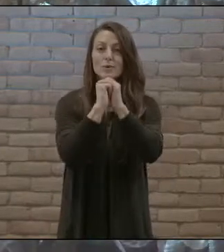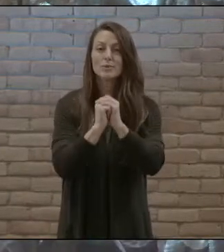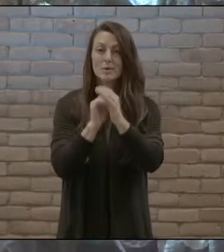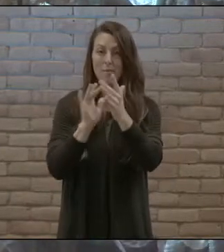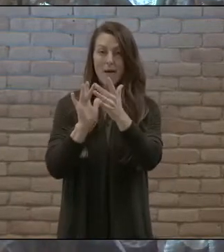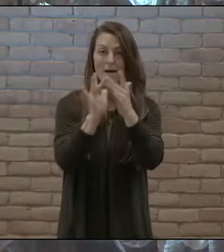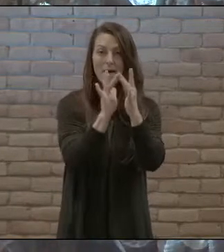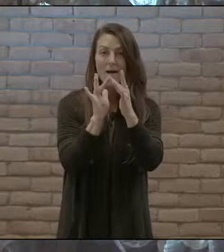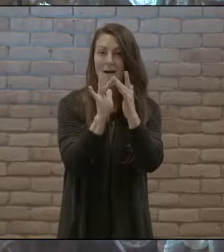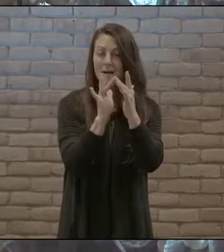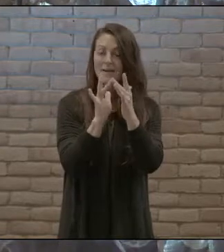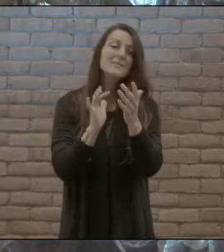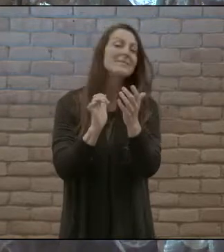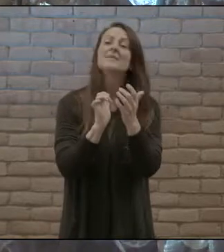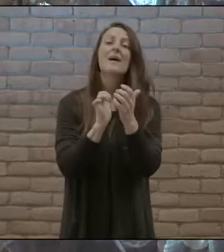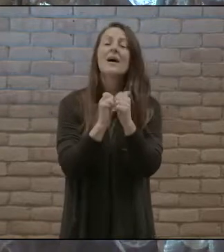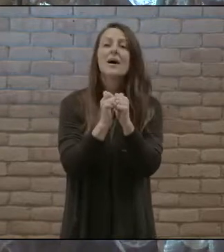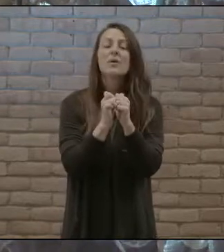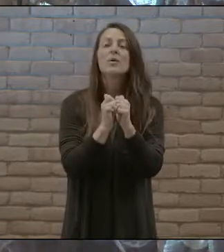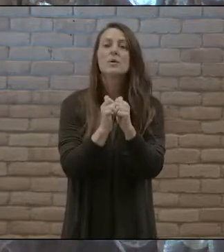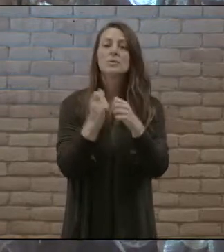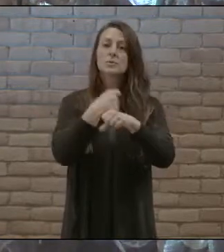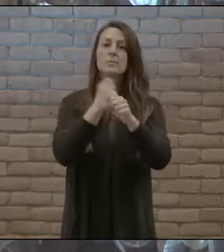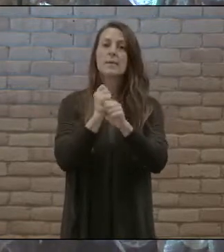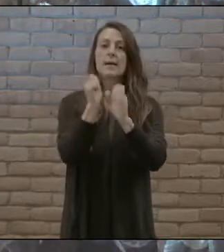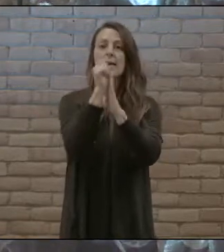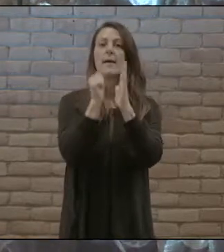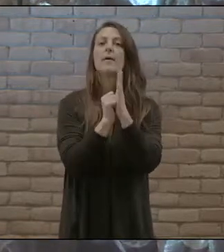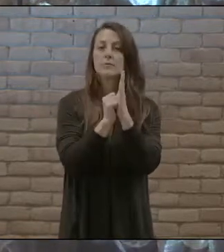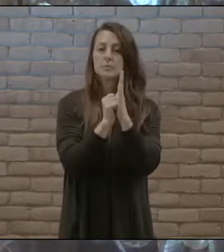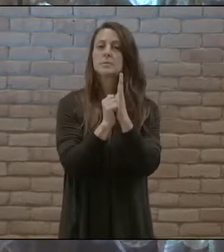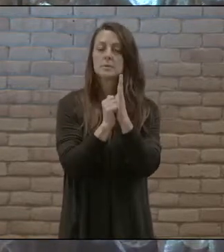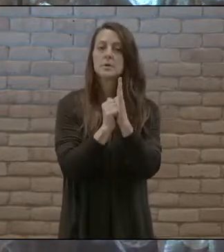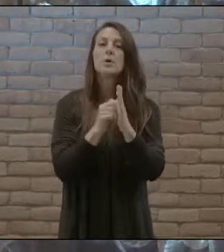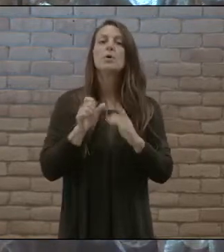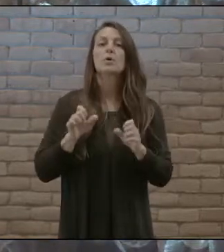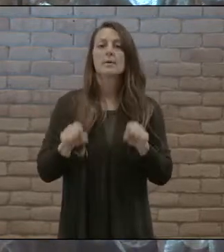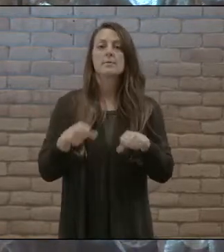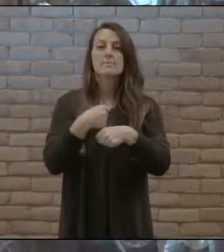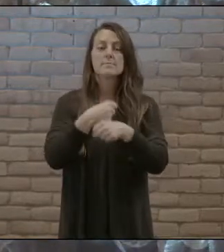here is to be able to create an account. You can create an account with us at